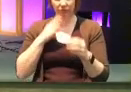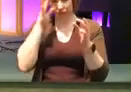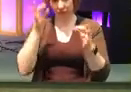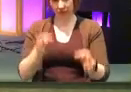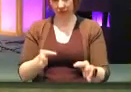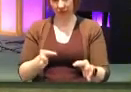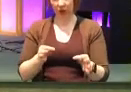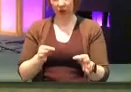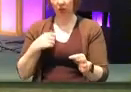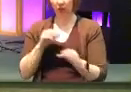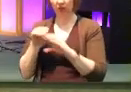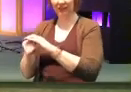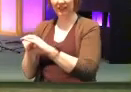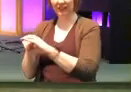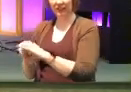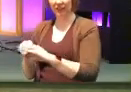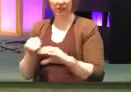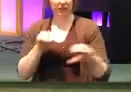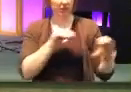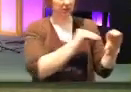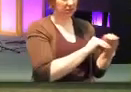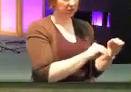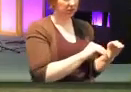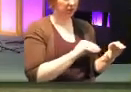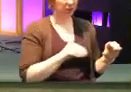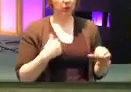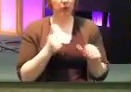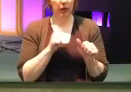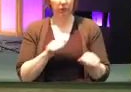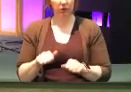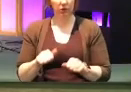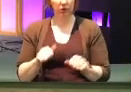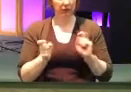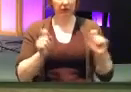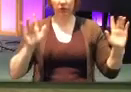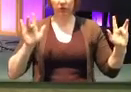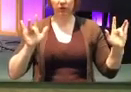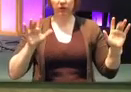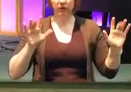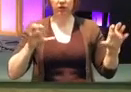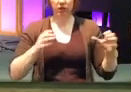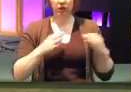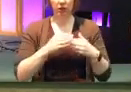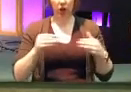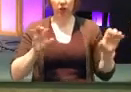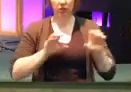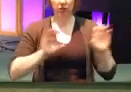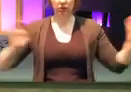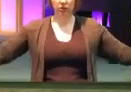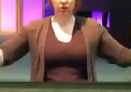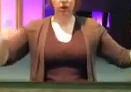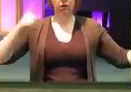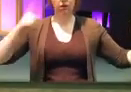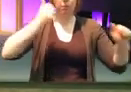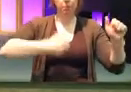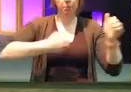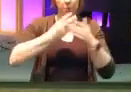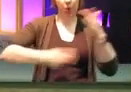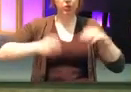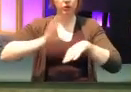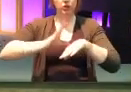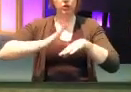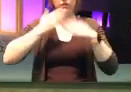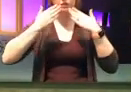invest in those church plants, so we were able to give $2,500 to each one of those church plants as well. to get things up and running. So thank you for your